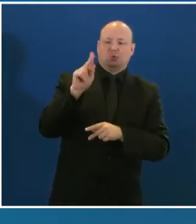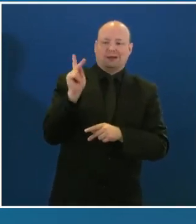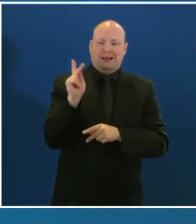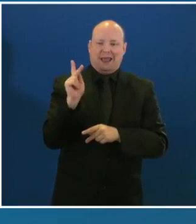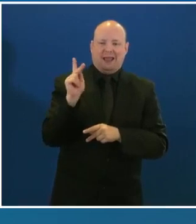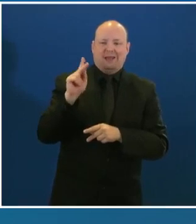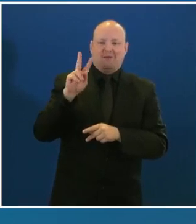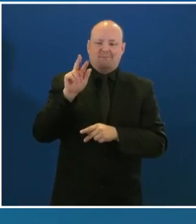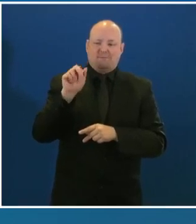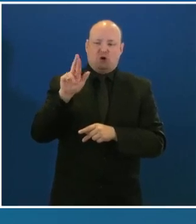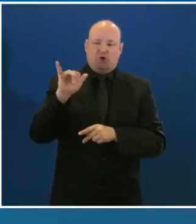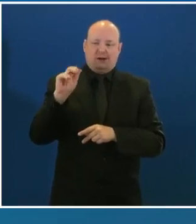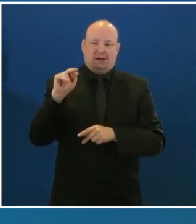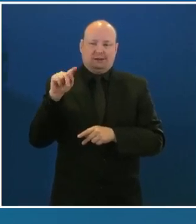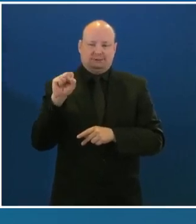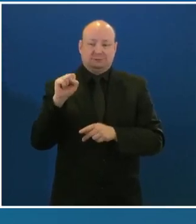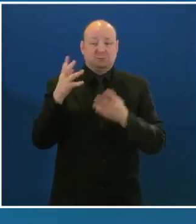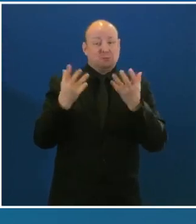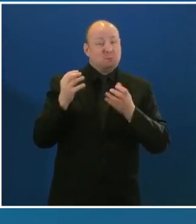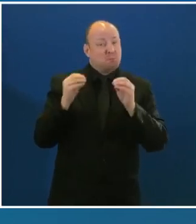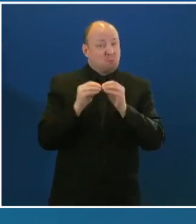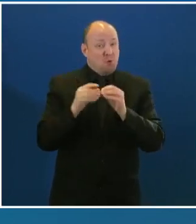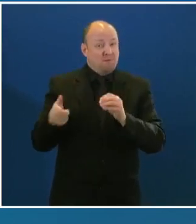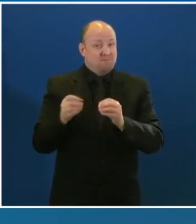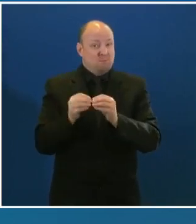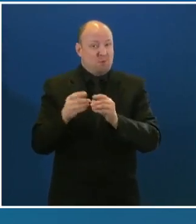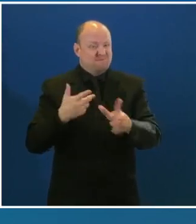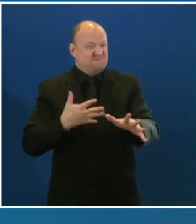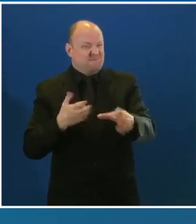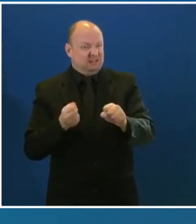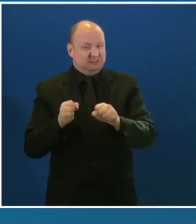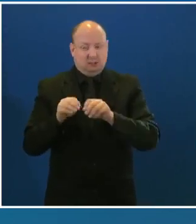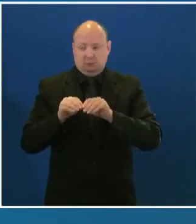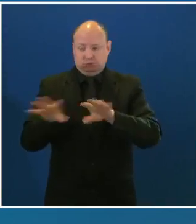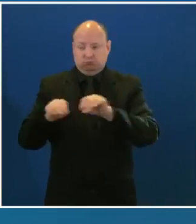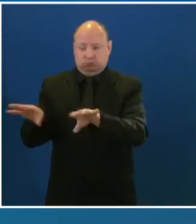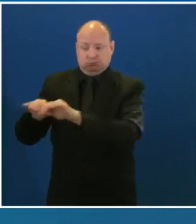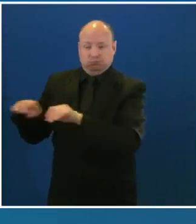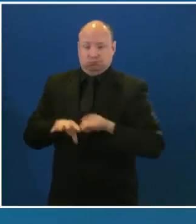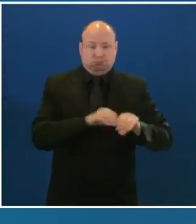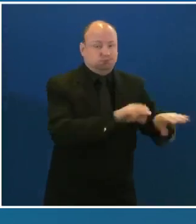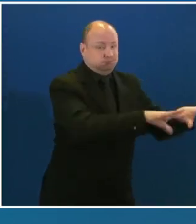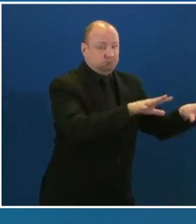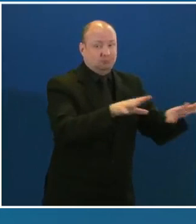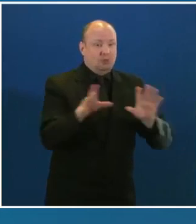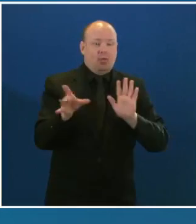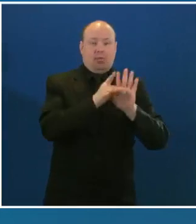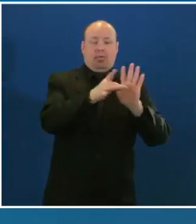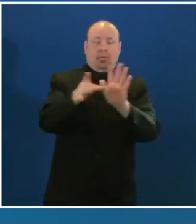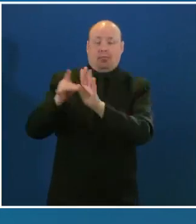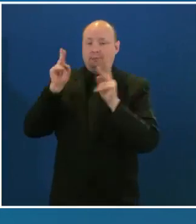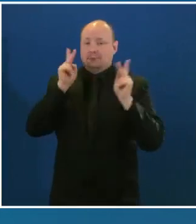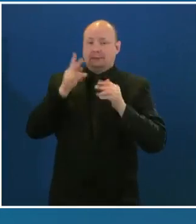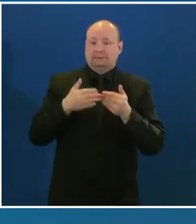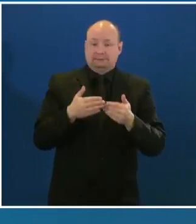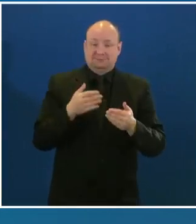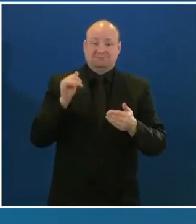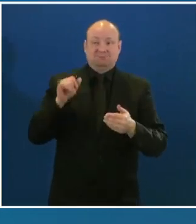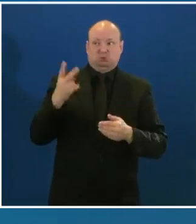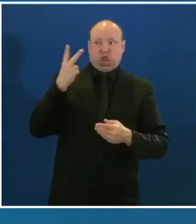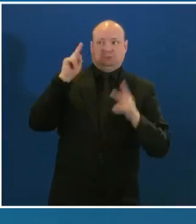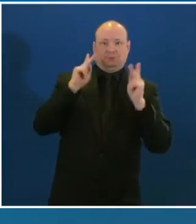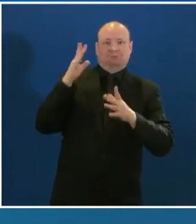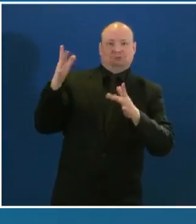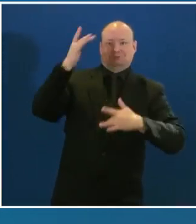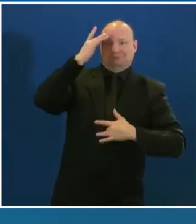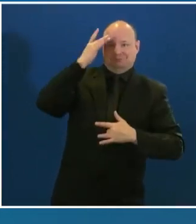more easily and quickly than others was found here in Clark County. We all want to move forward